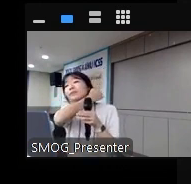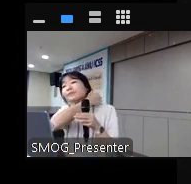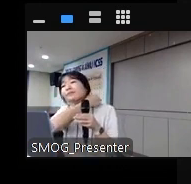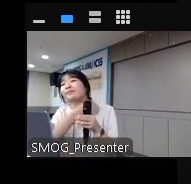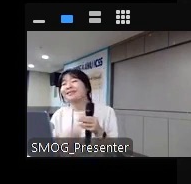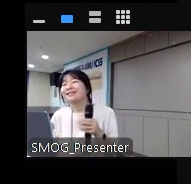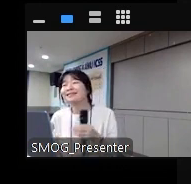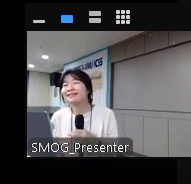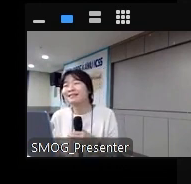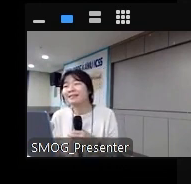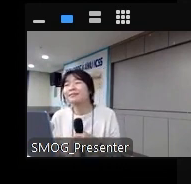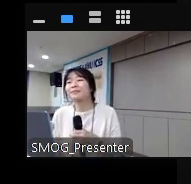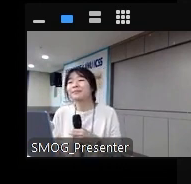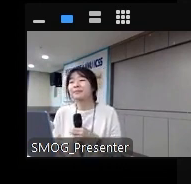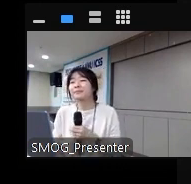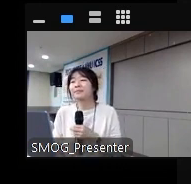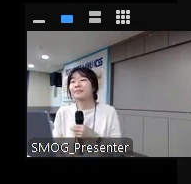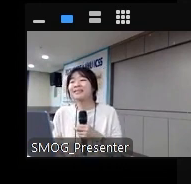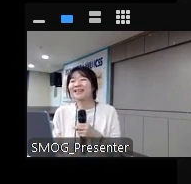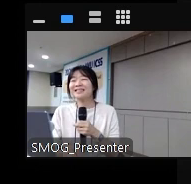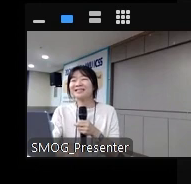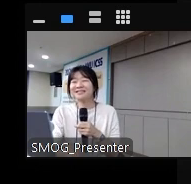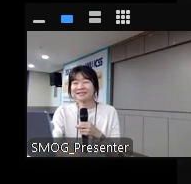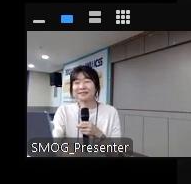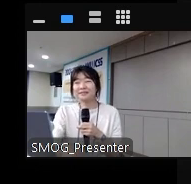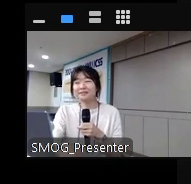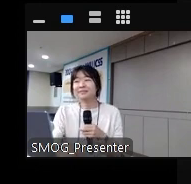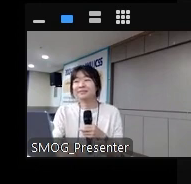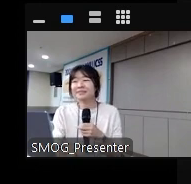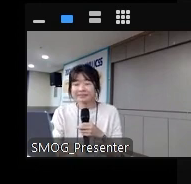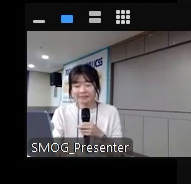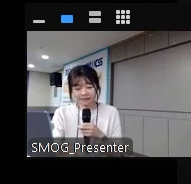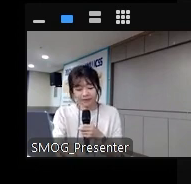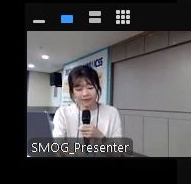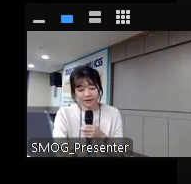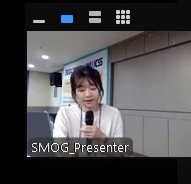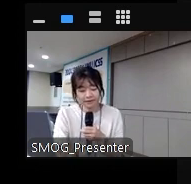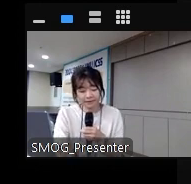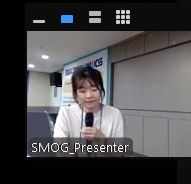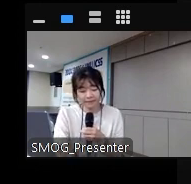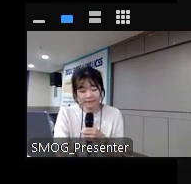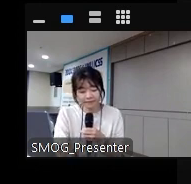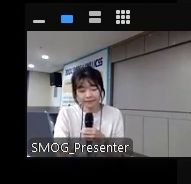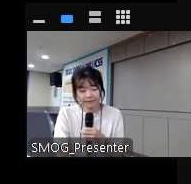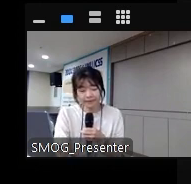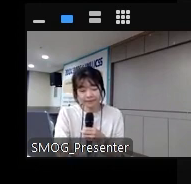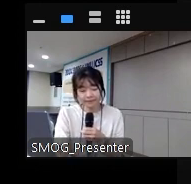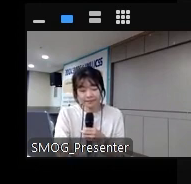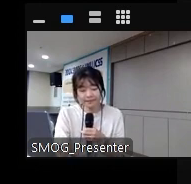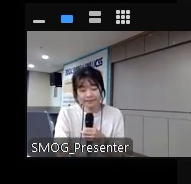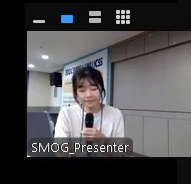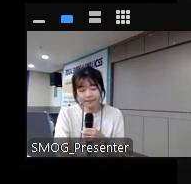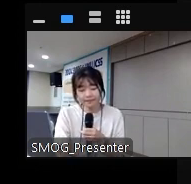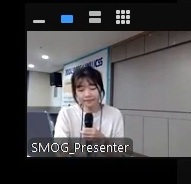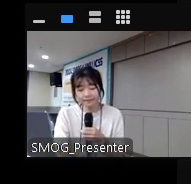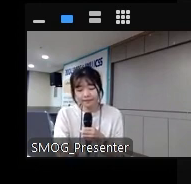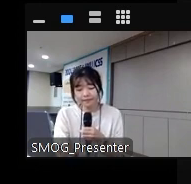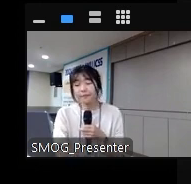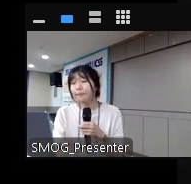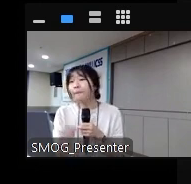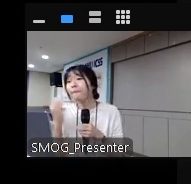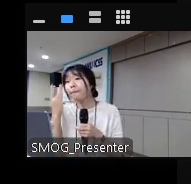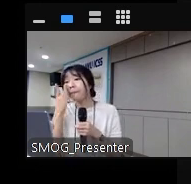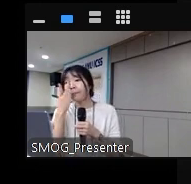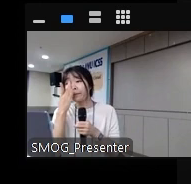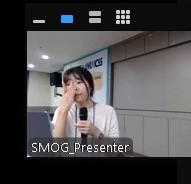Yeah, thank you very much for the very interesting talk. I really liked it. So I have one question which is kind of related to Moon's question and one comment which is